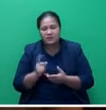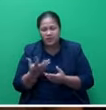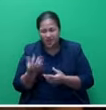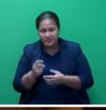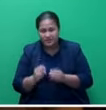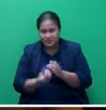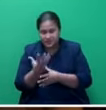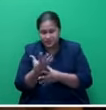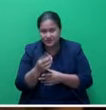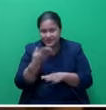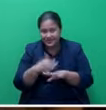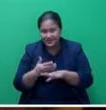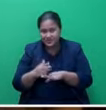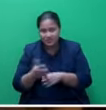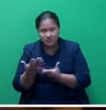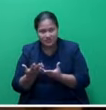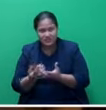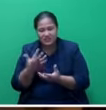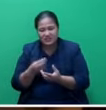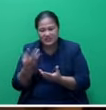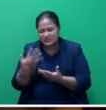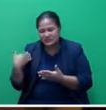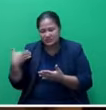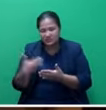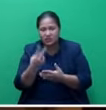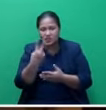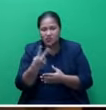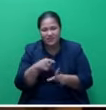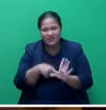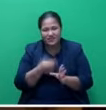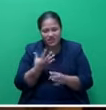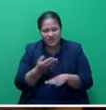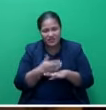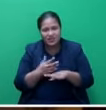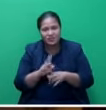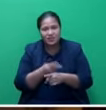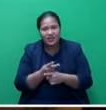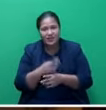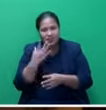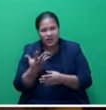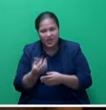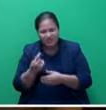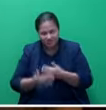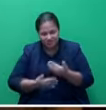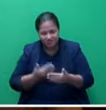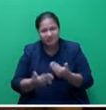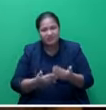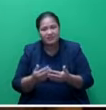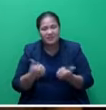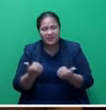an easy process. It takes a minimum of 12 years to release a new variety after undergoing many trials. But it's